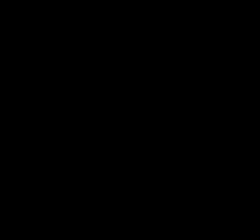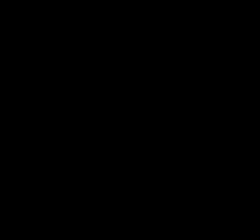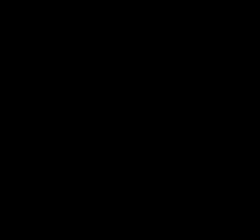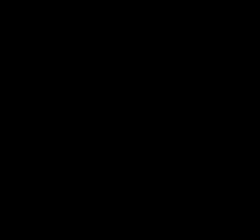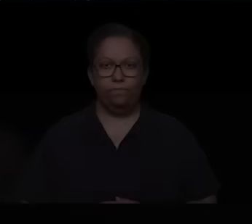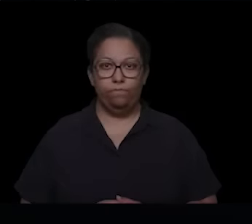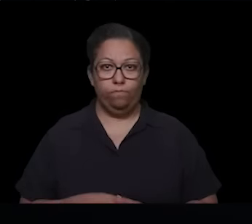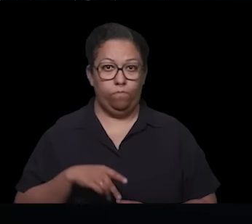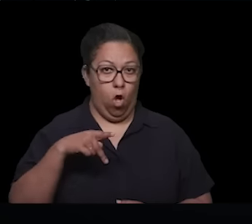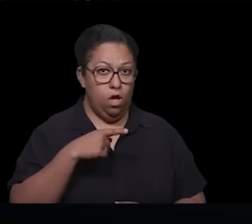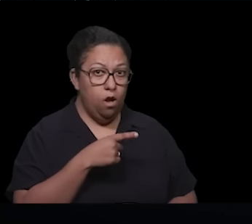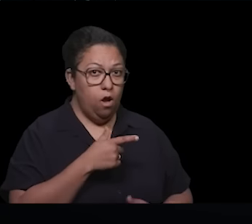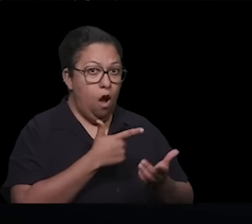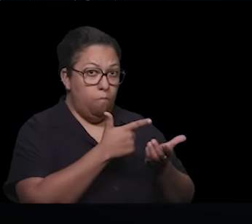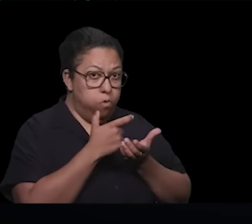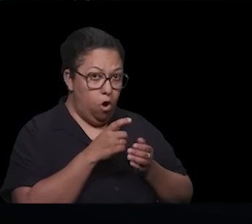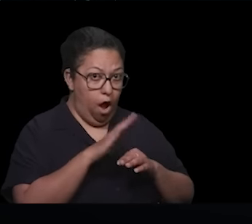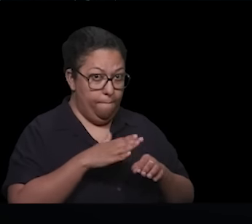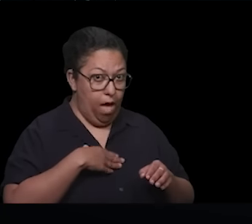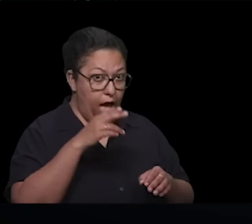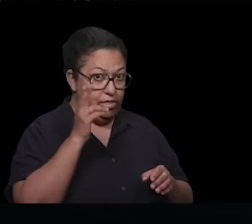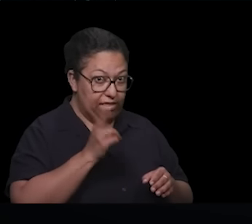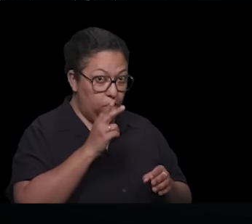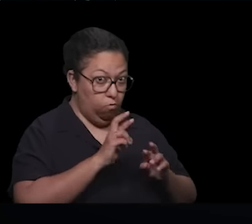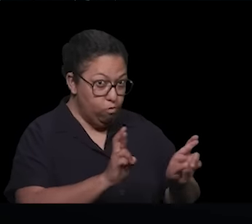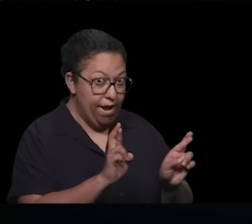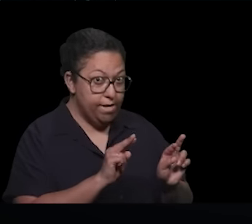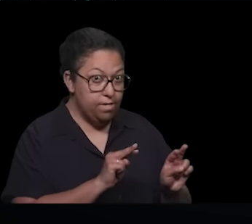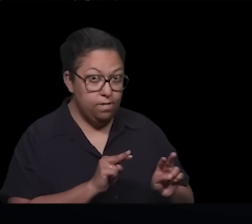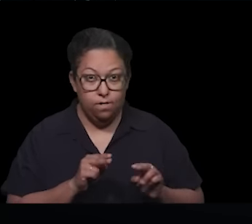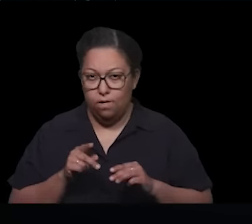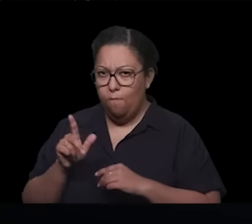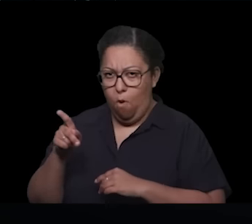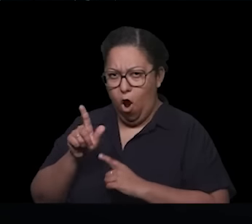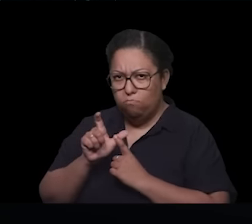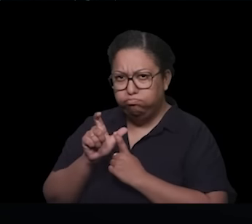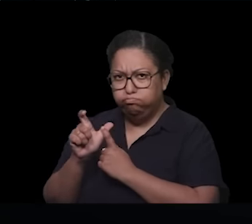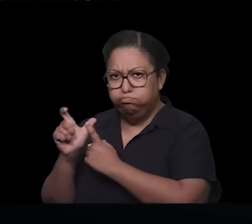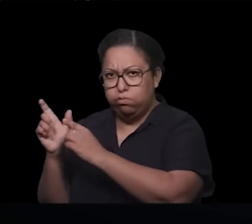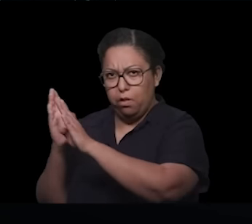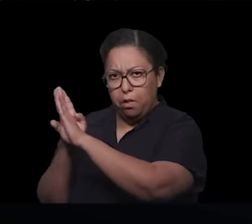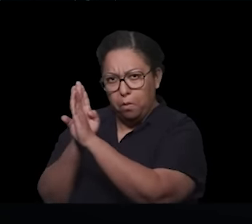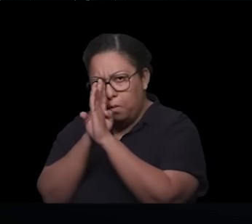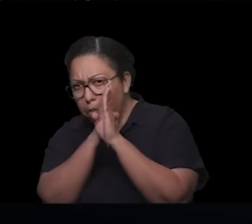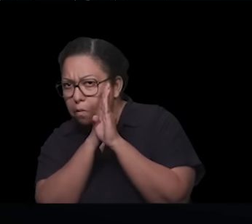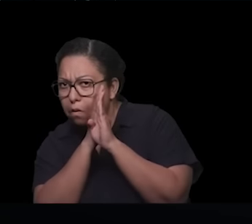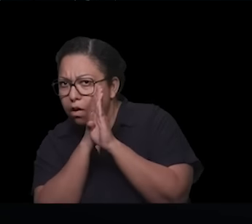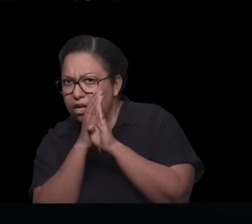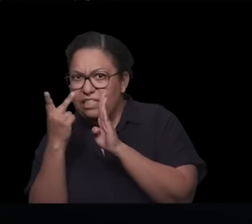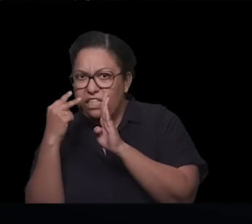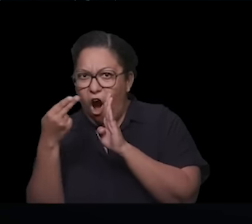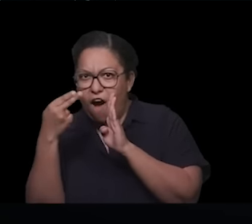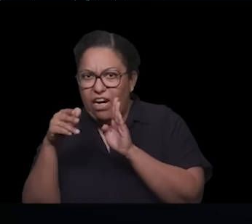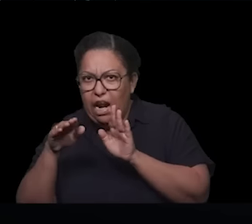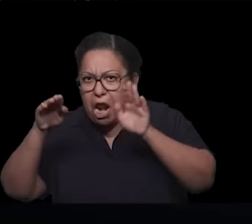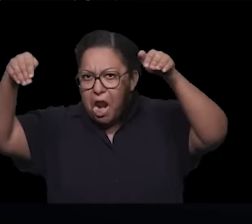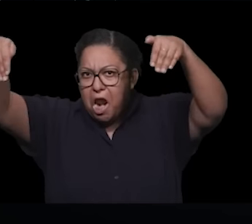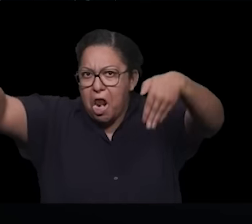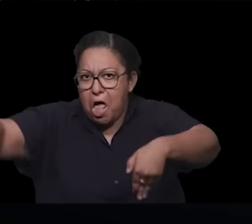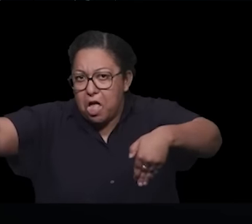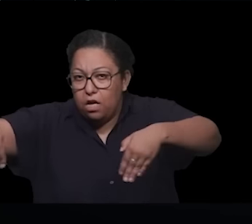and Julian Smith. On trigger, on my signal, be ready. Paul hurries off, peering around the corner of the harvester's giant